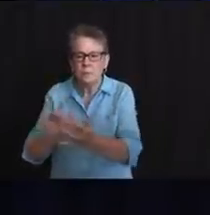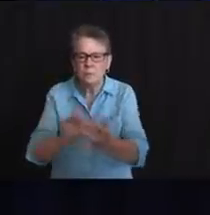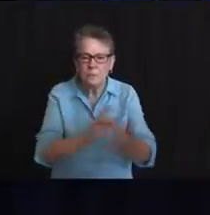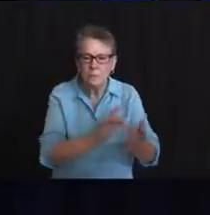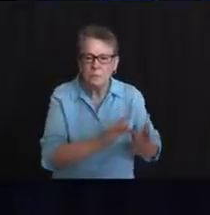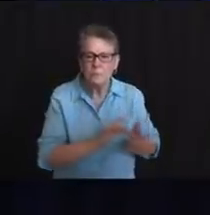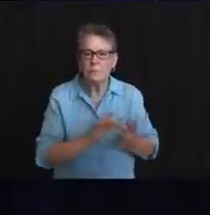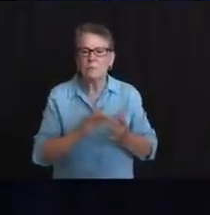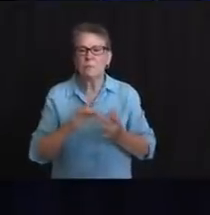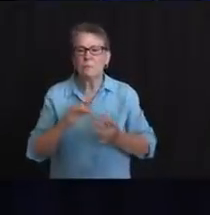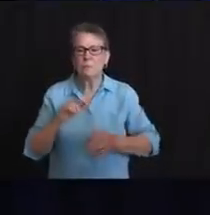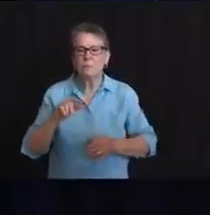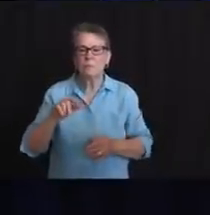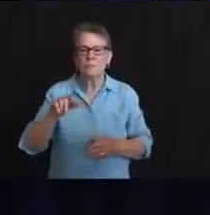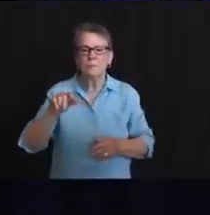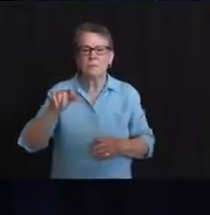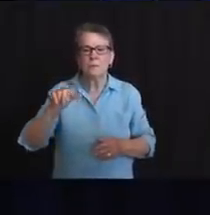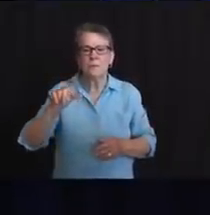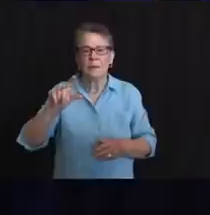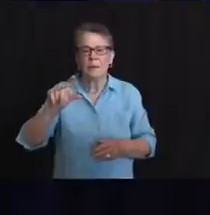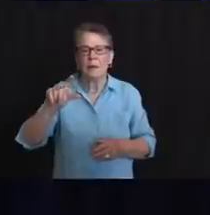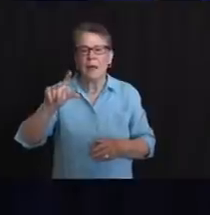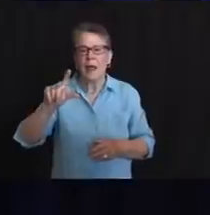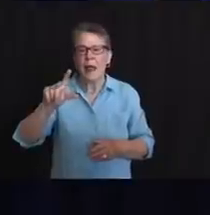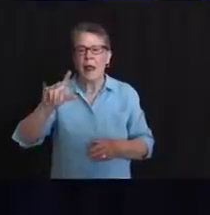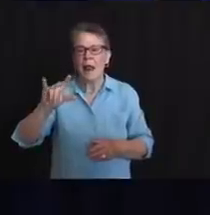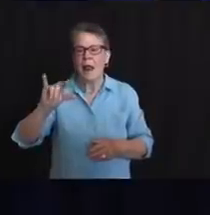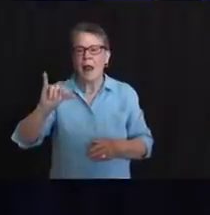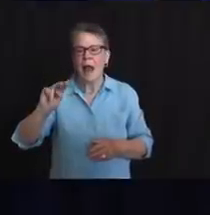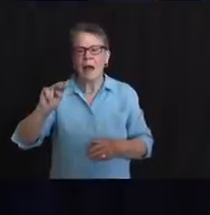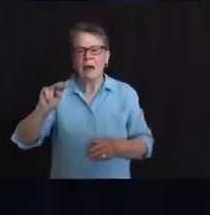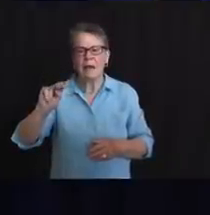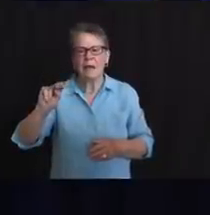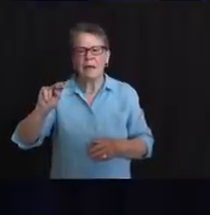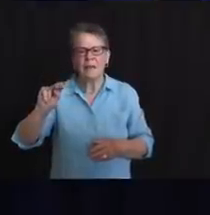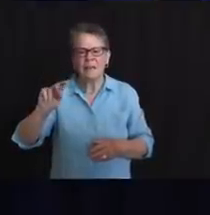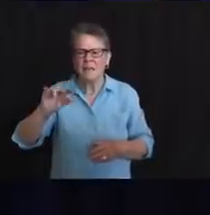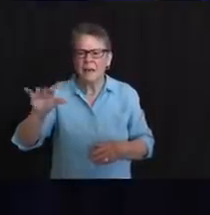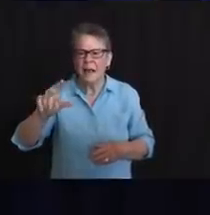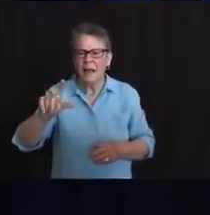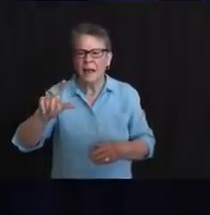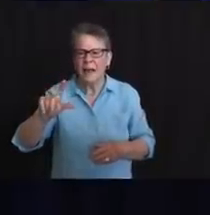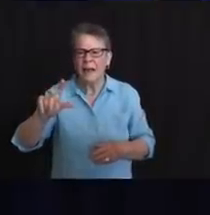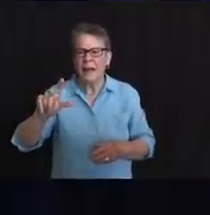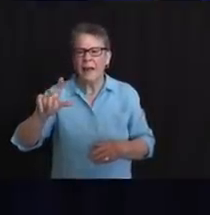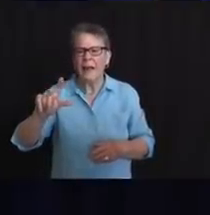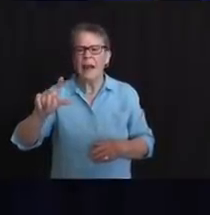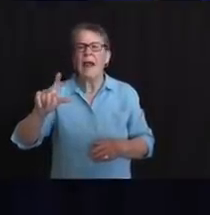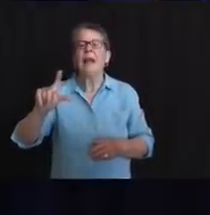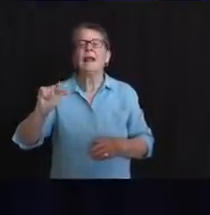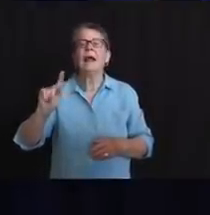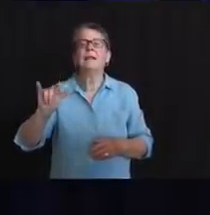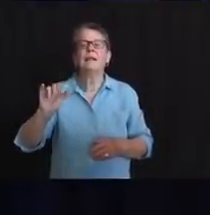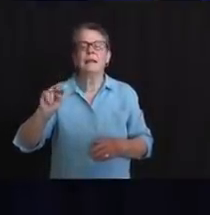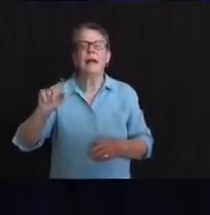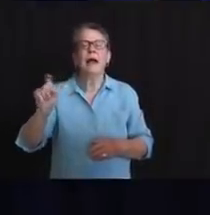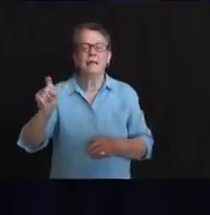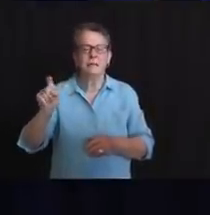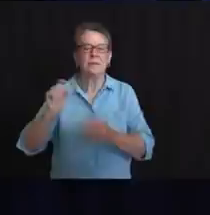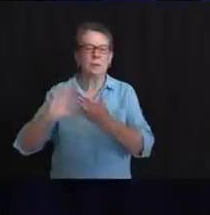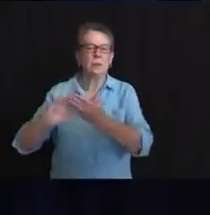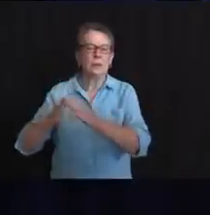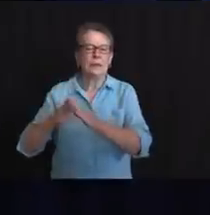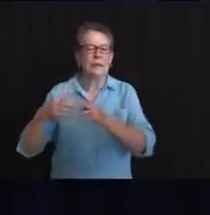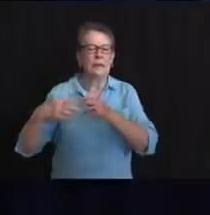Church, along with La Casa de la Tia restaurant, which was the host site, Ocean Health Initiatives, COSECA, New